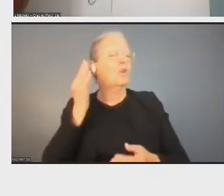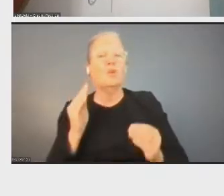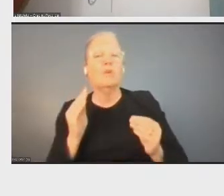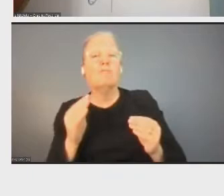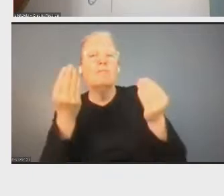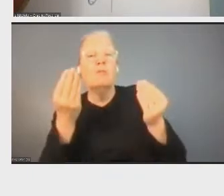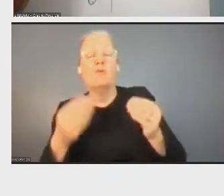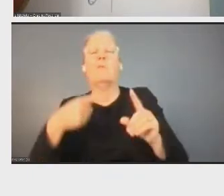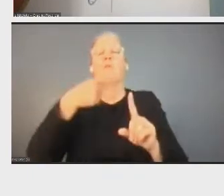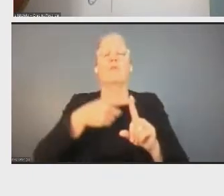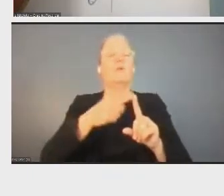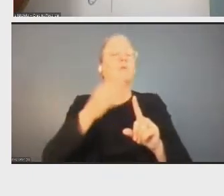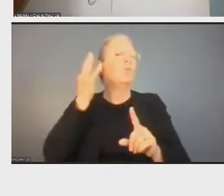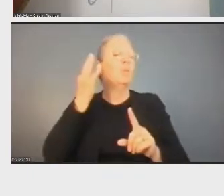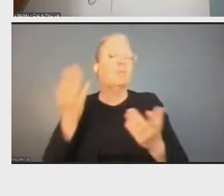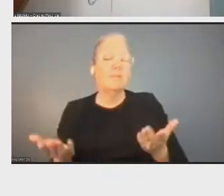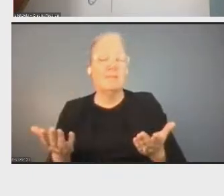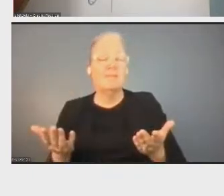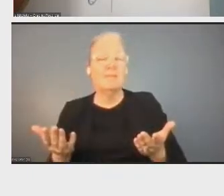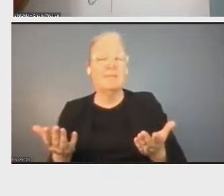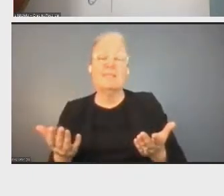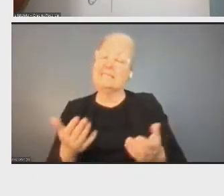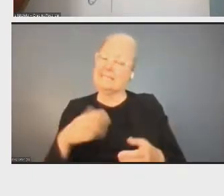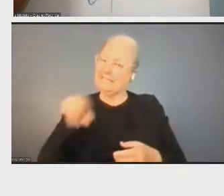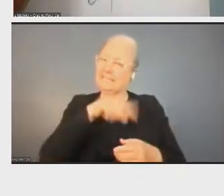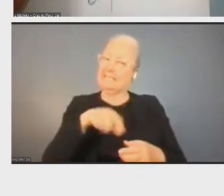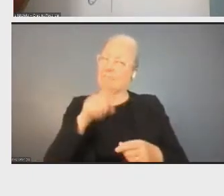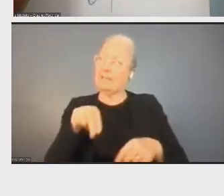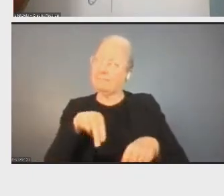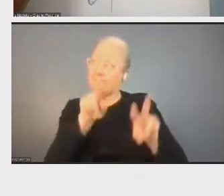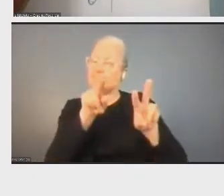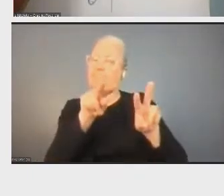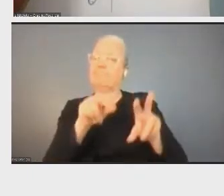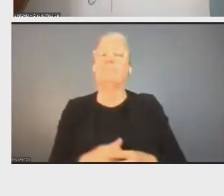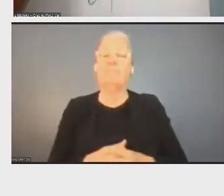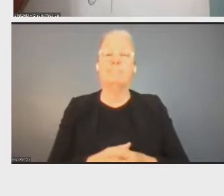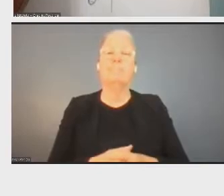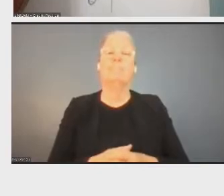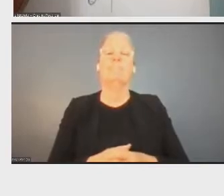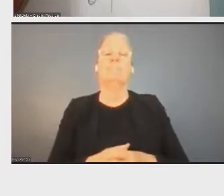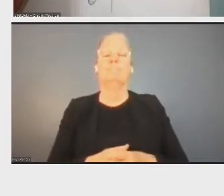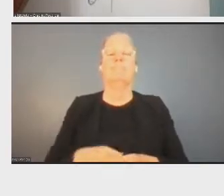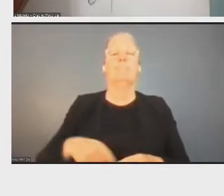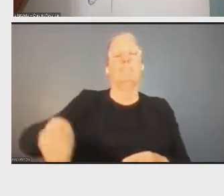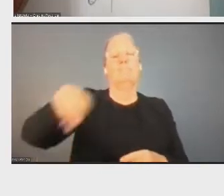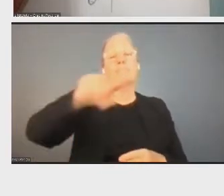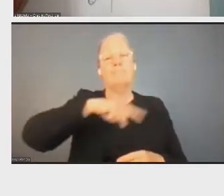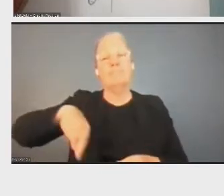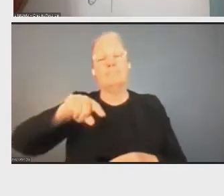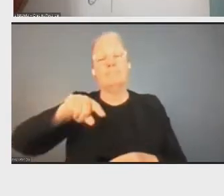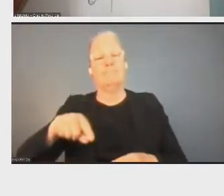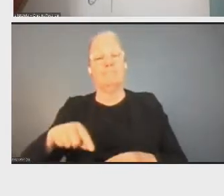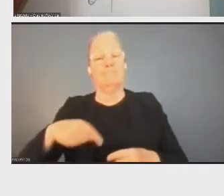That is why these encounters are important, considering that we are now